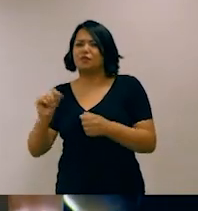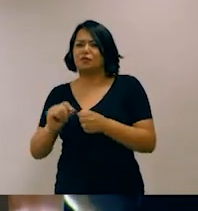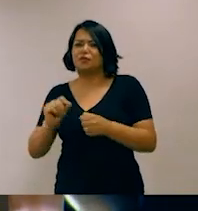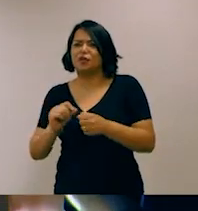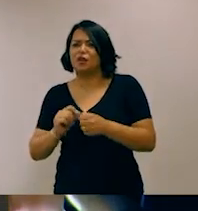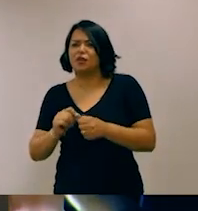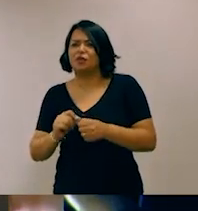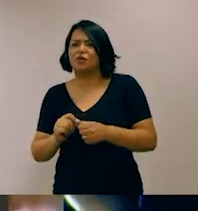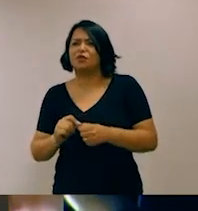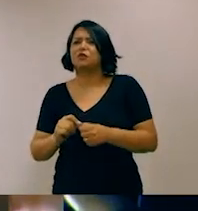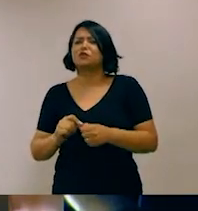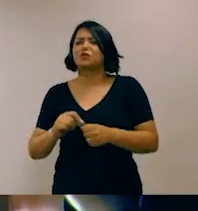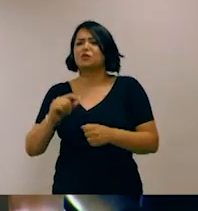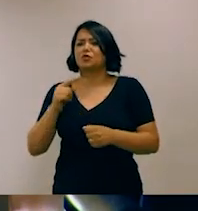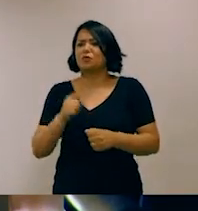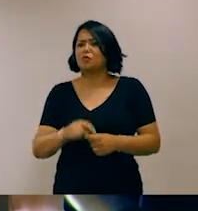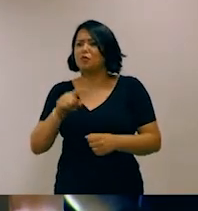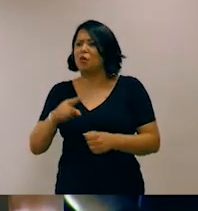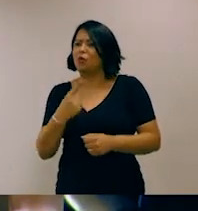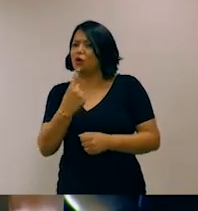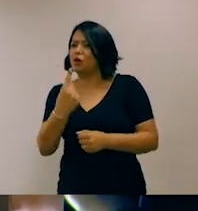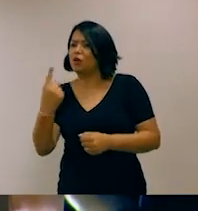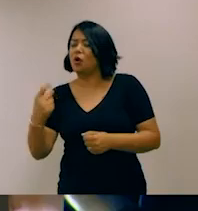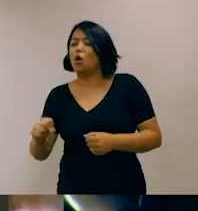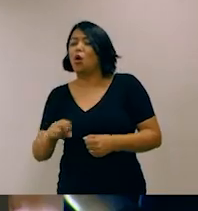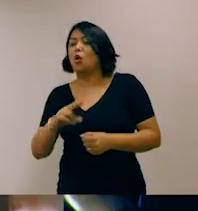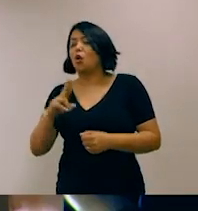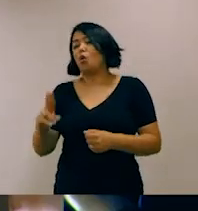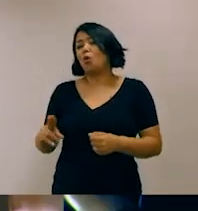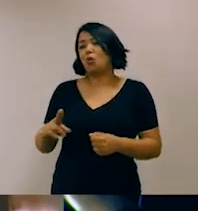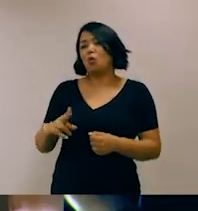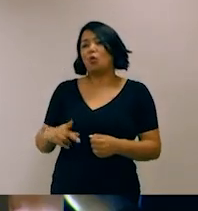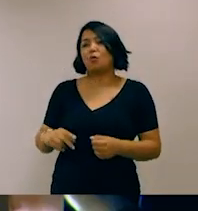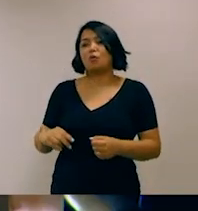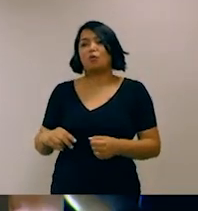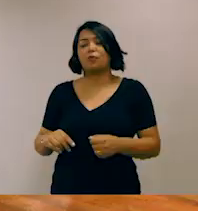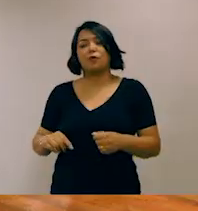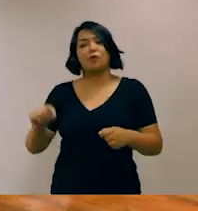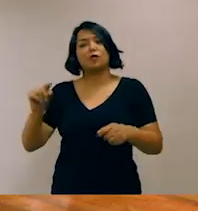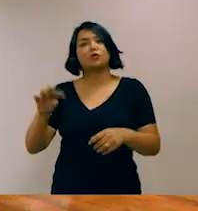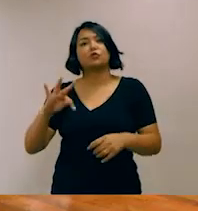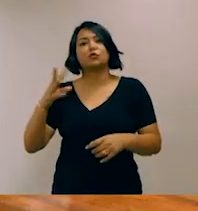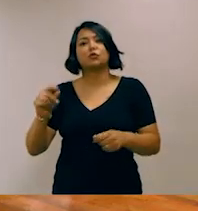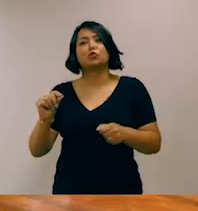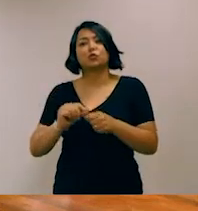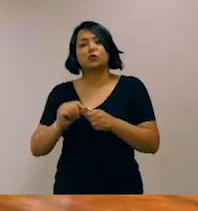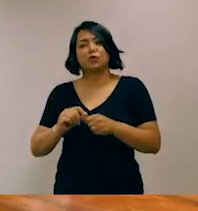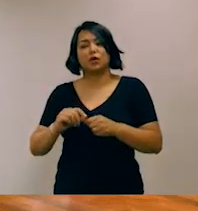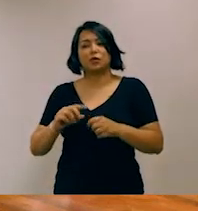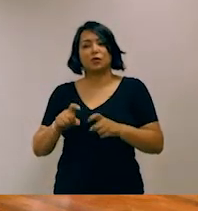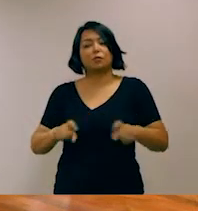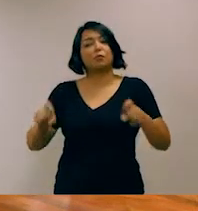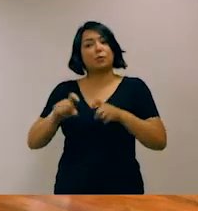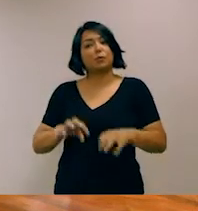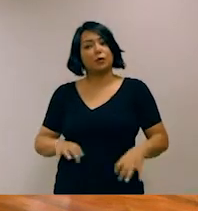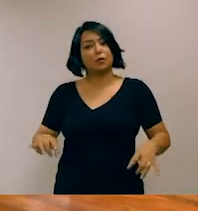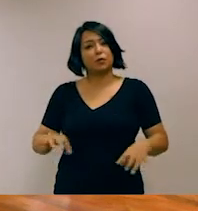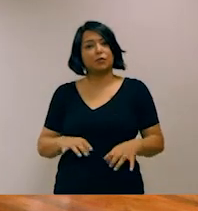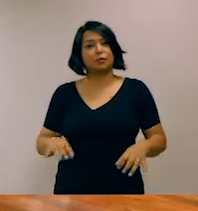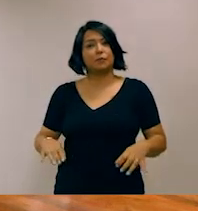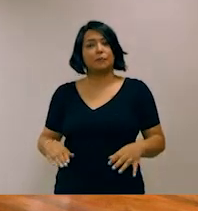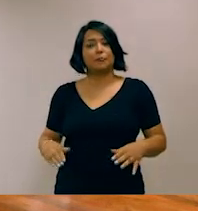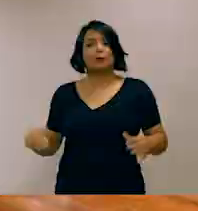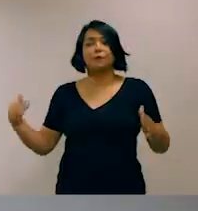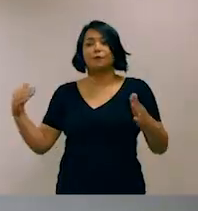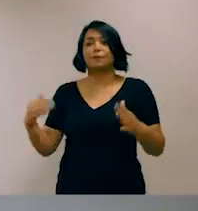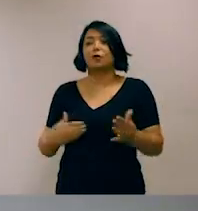they defined manually, or were they machine learned? All right, let's start